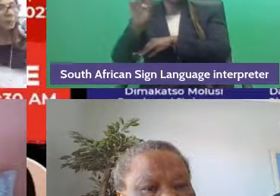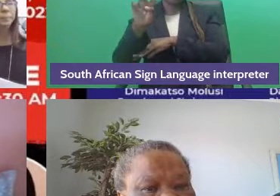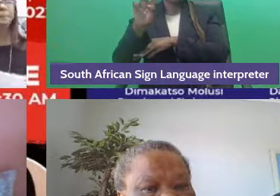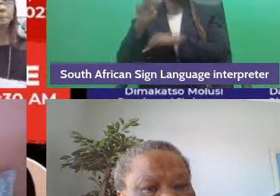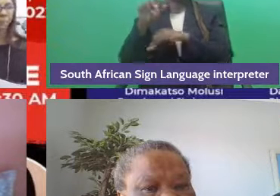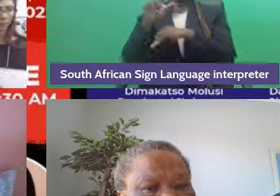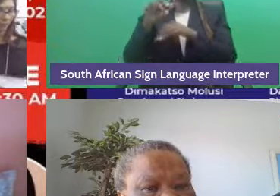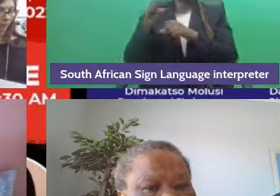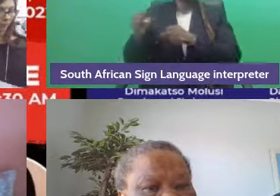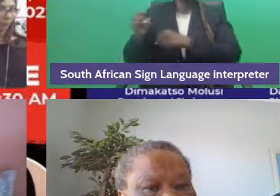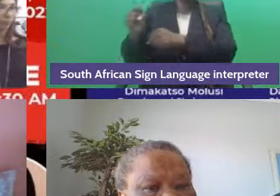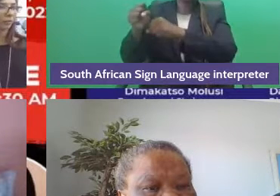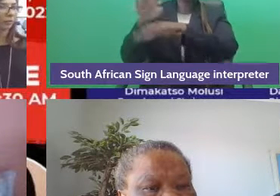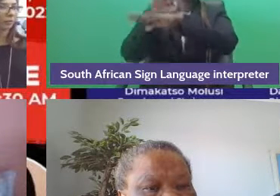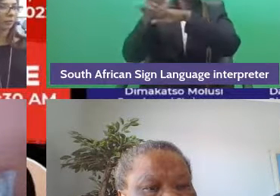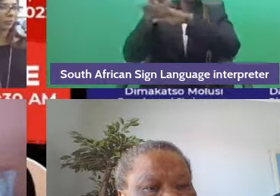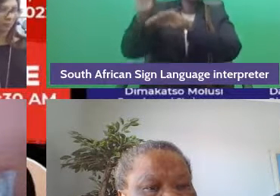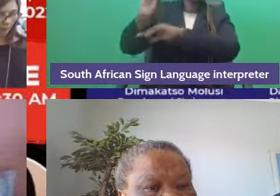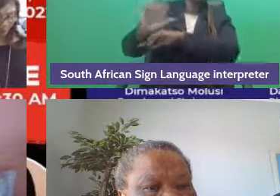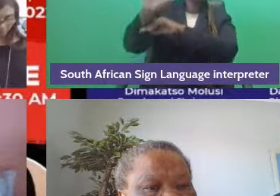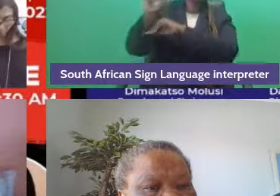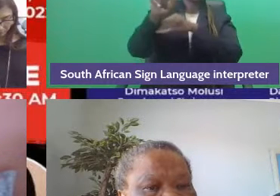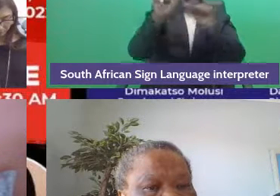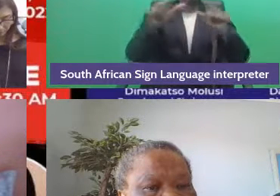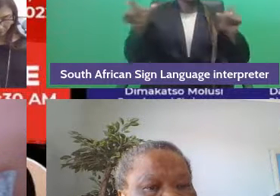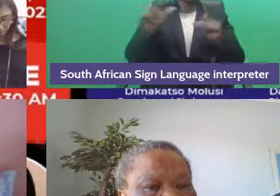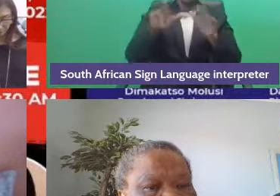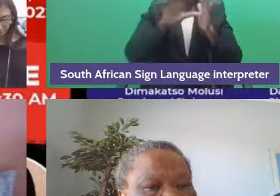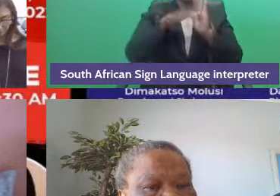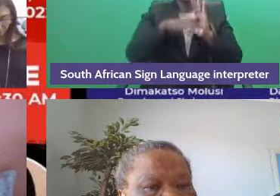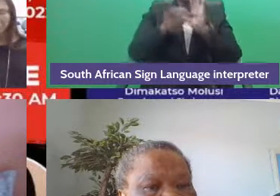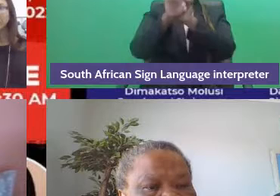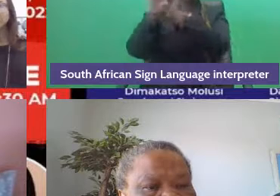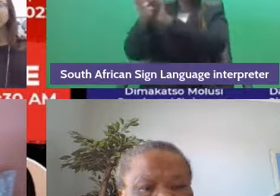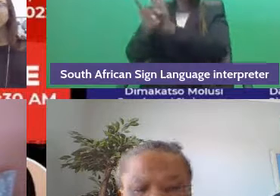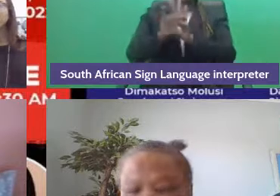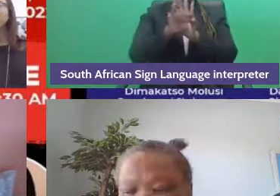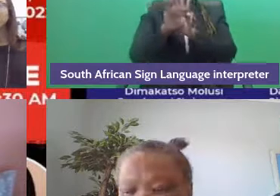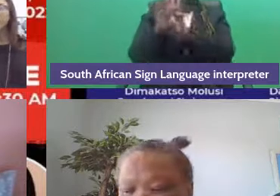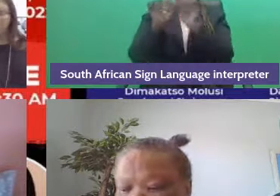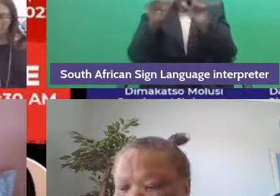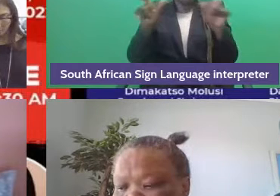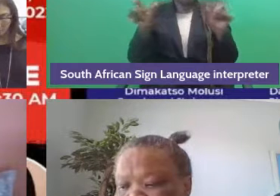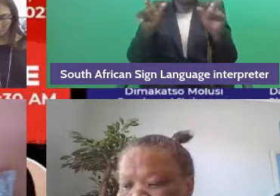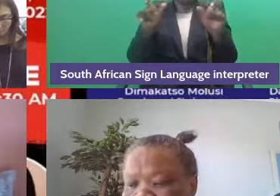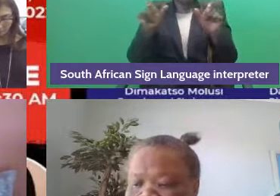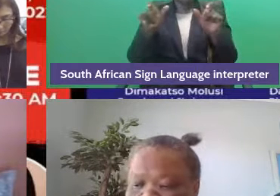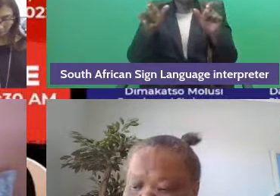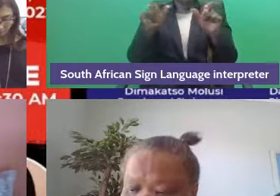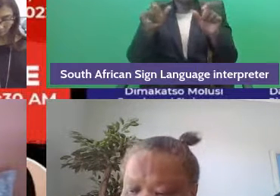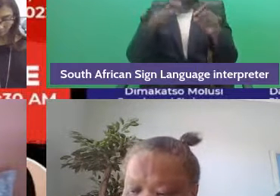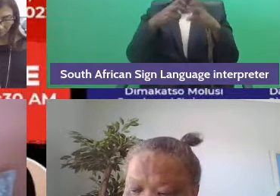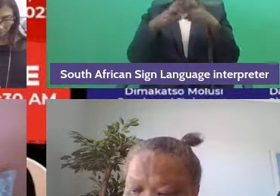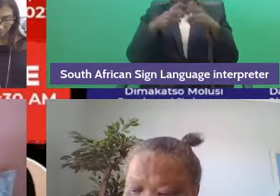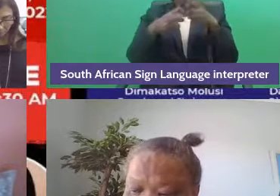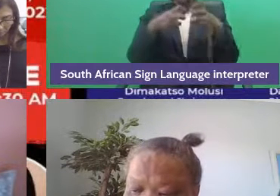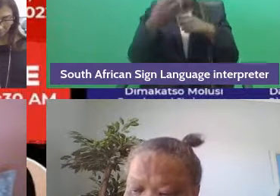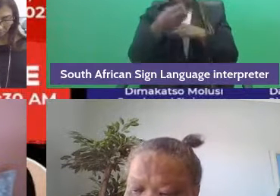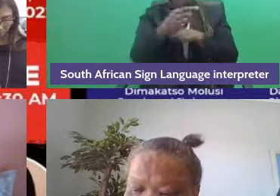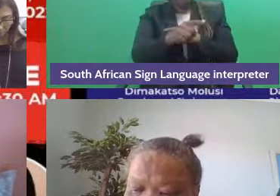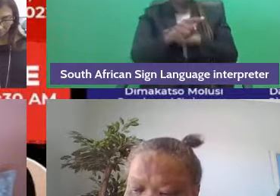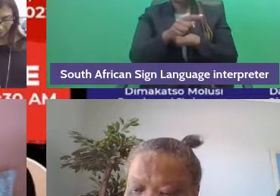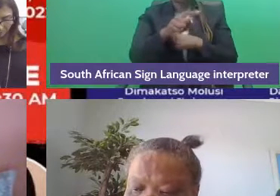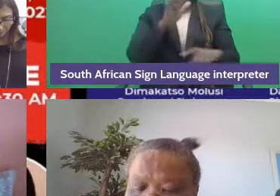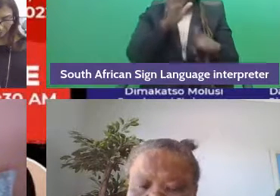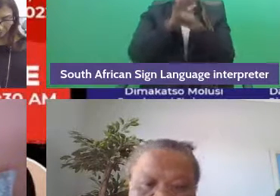And as persons with disabilities are identified as one of the populations who are most affected,